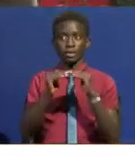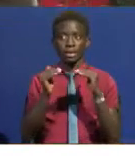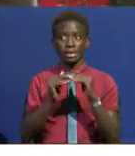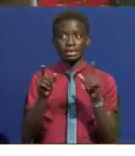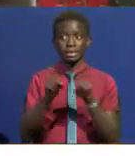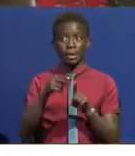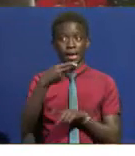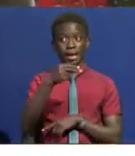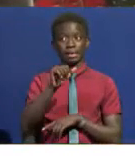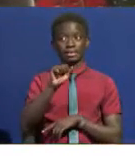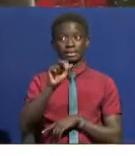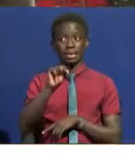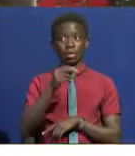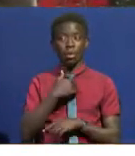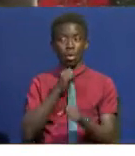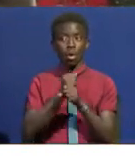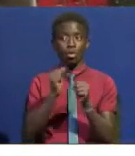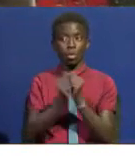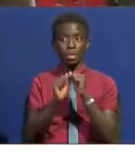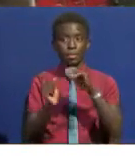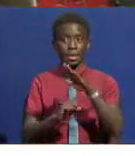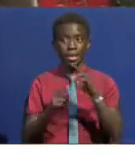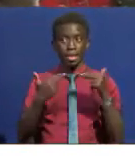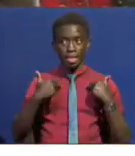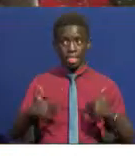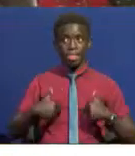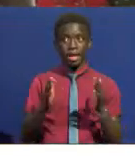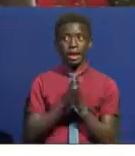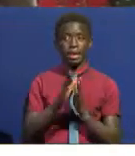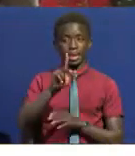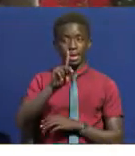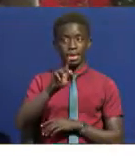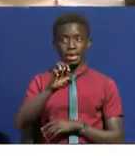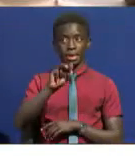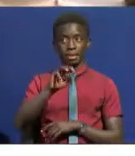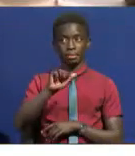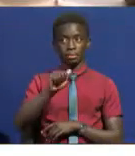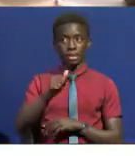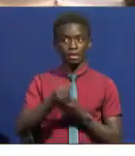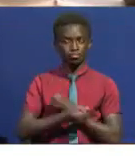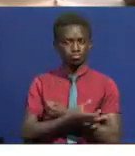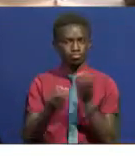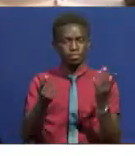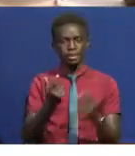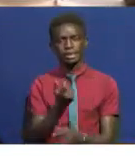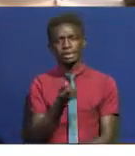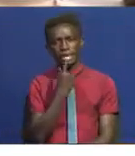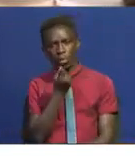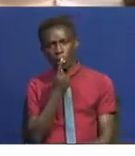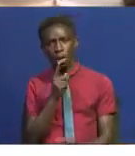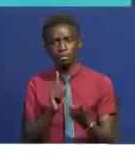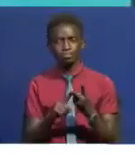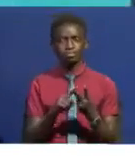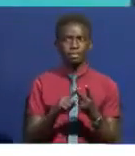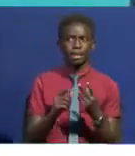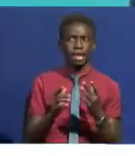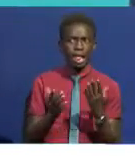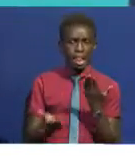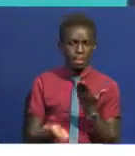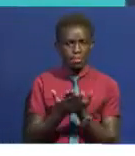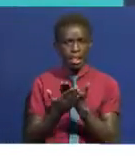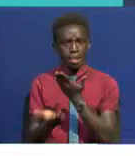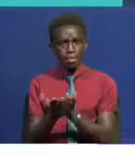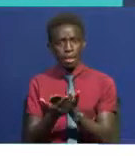with the Ministry of Health and KEMSA to distribute drugs and therapy to over 20,000 disabled patients in different parts of the country. We have